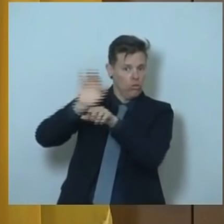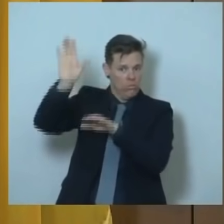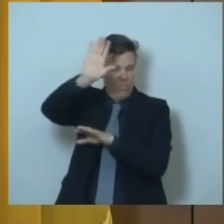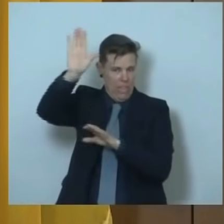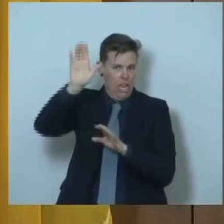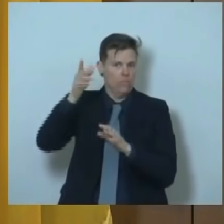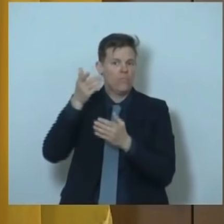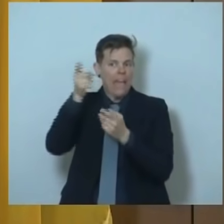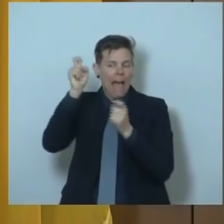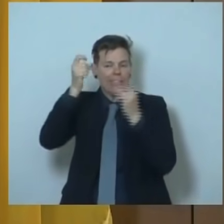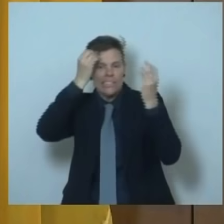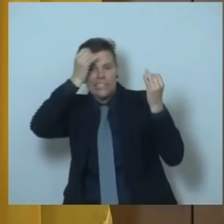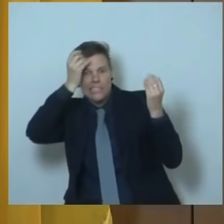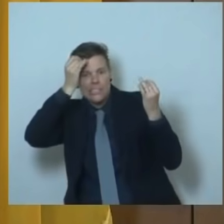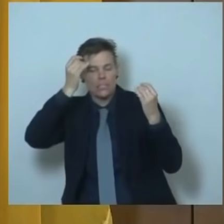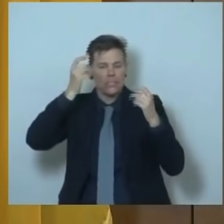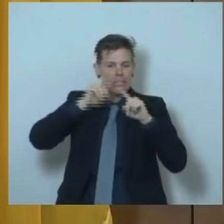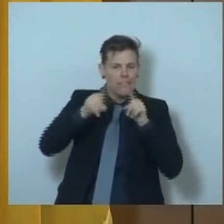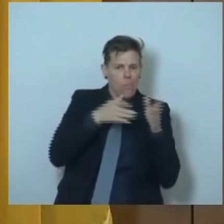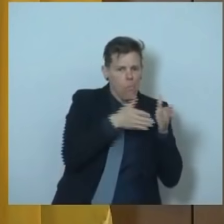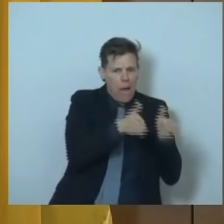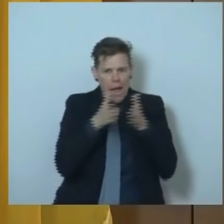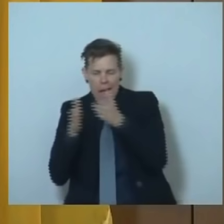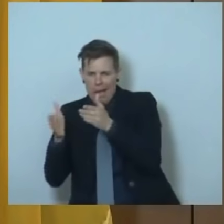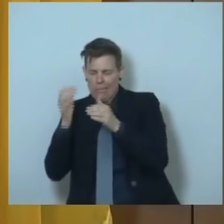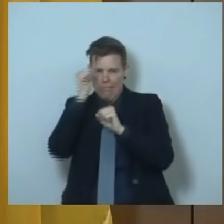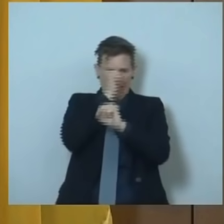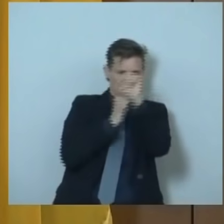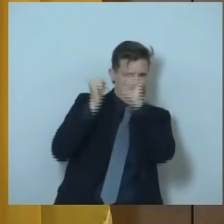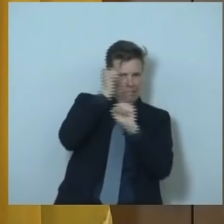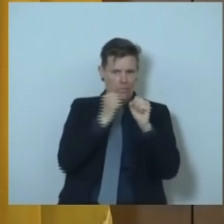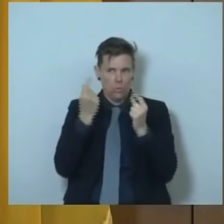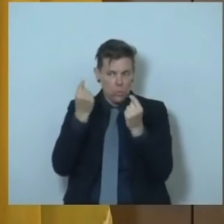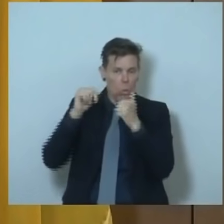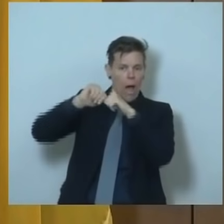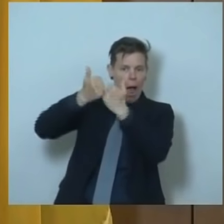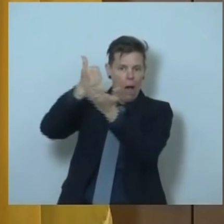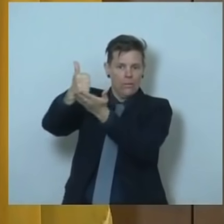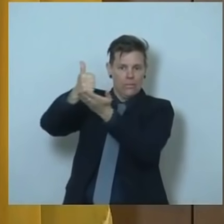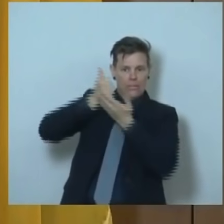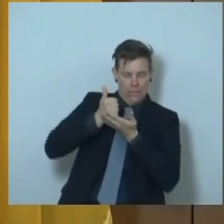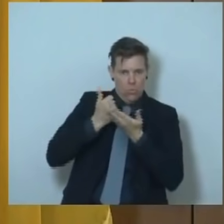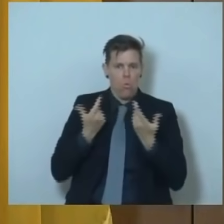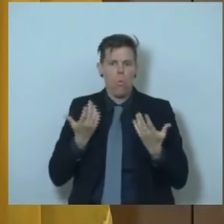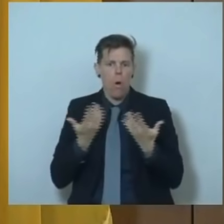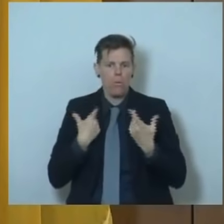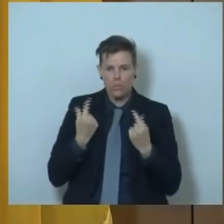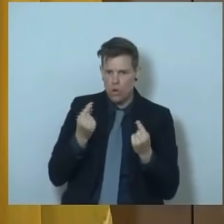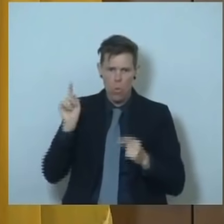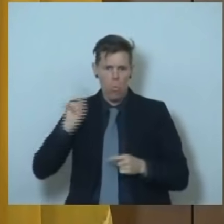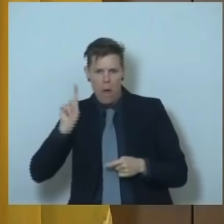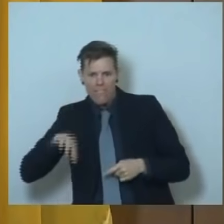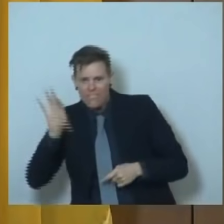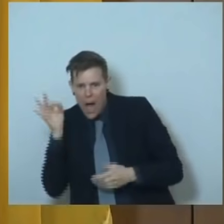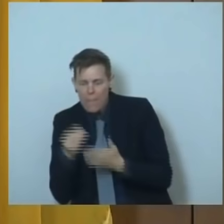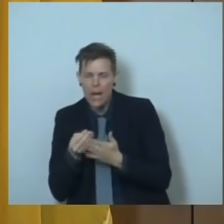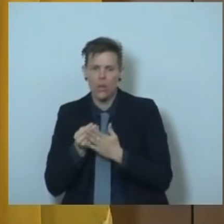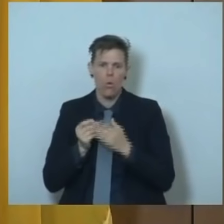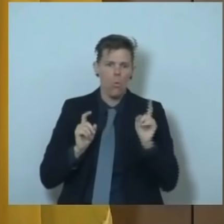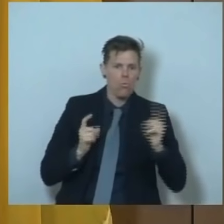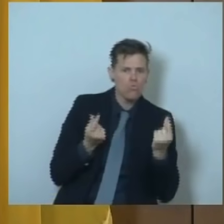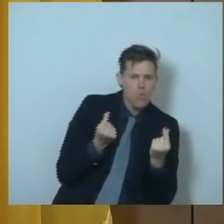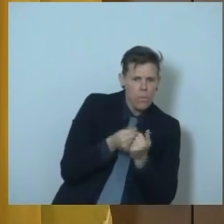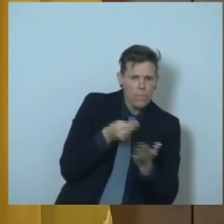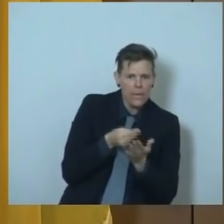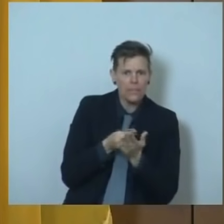about strategies that help us close that hole. I've seen estimates on the low end from